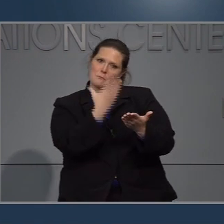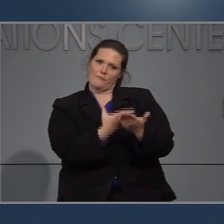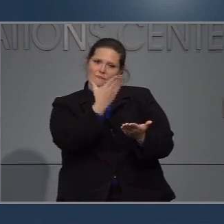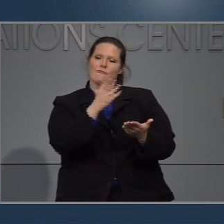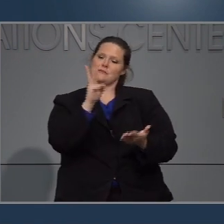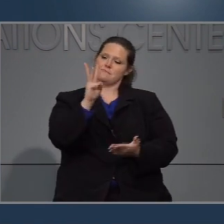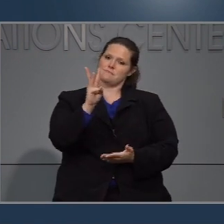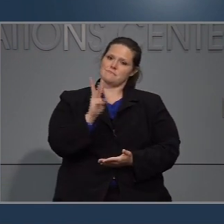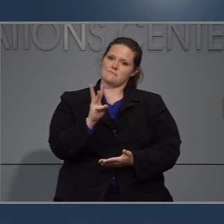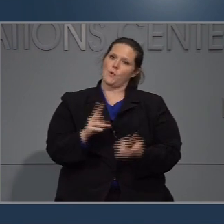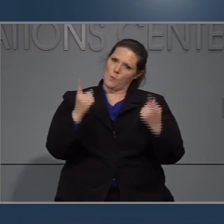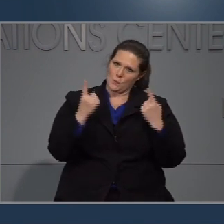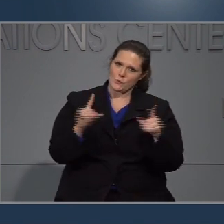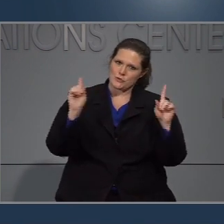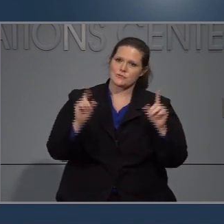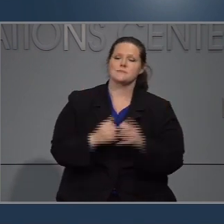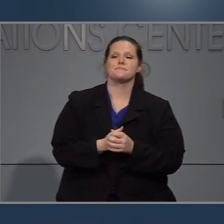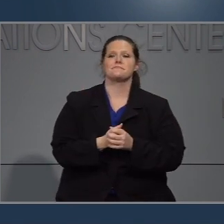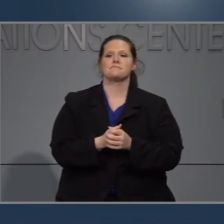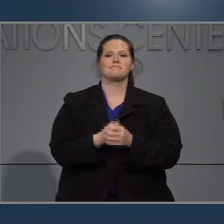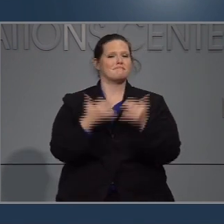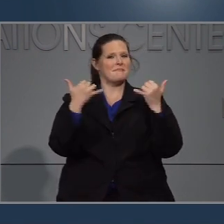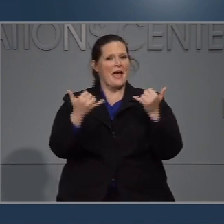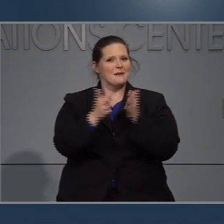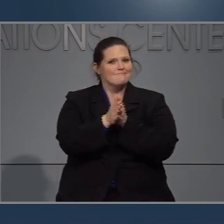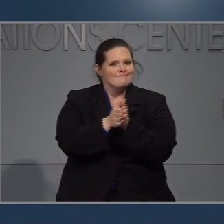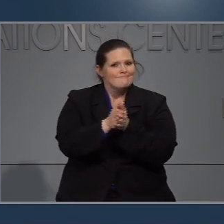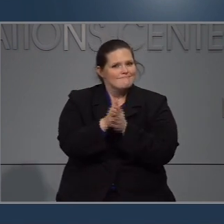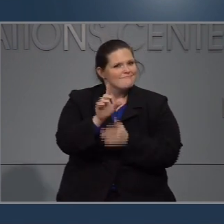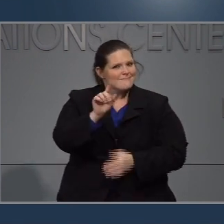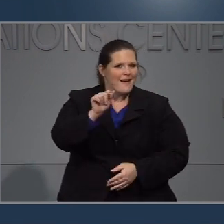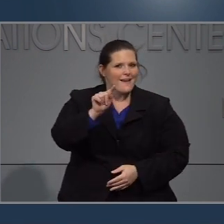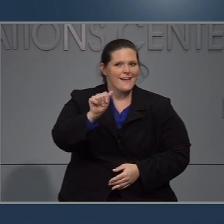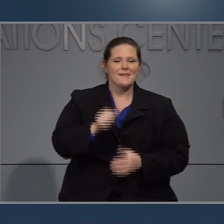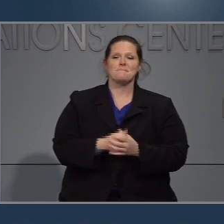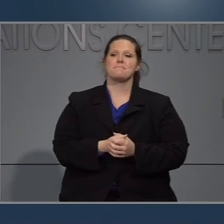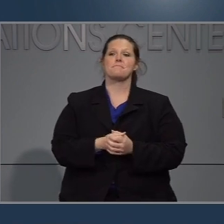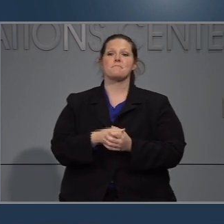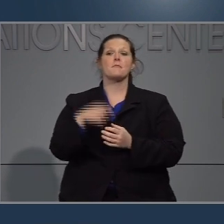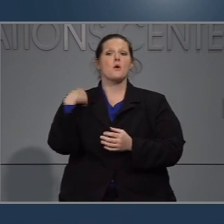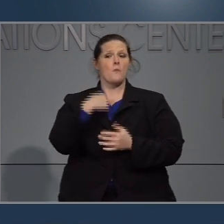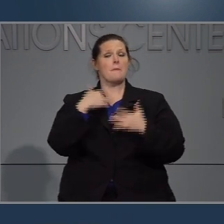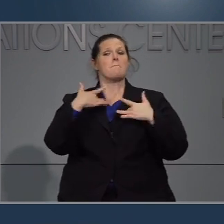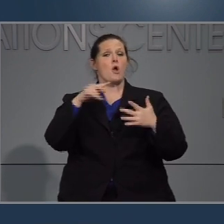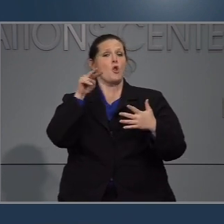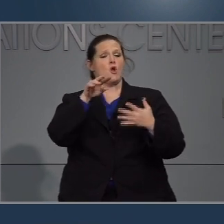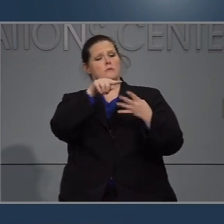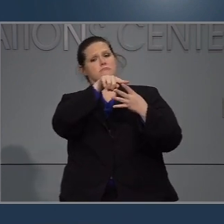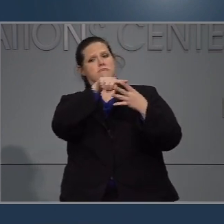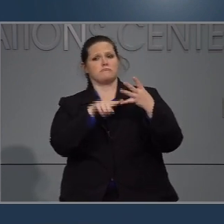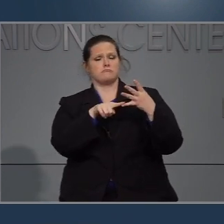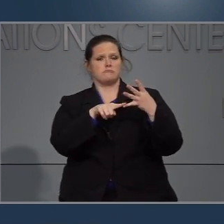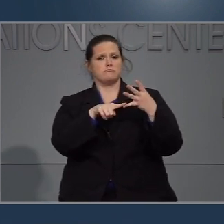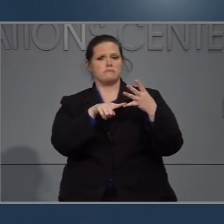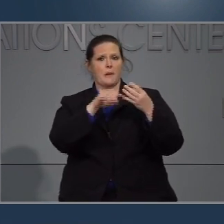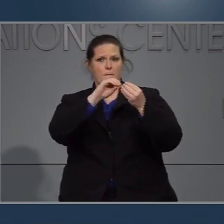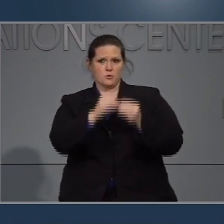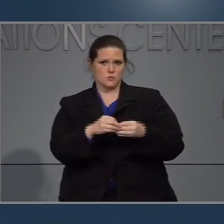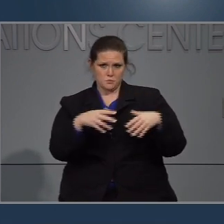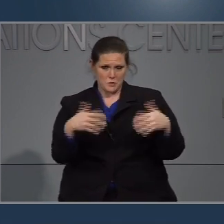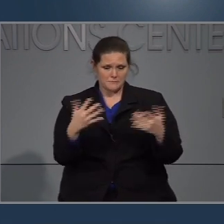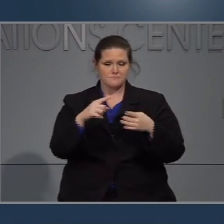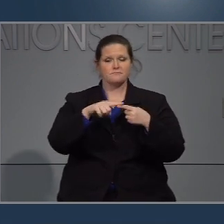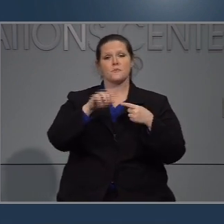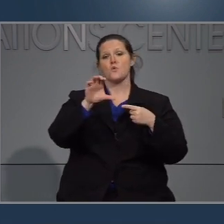data. As a reminder, we use a combination of metrics we look at over a 14-day period. We look at COVID-like